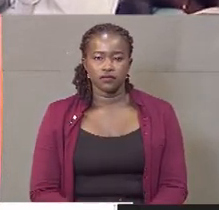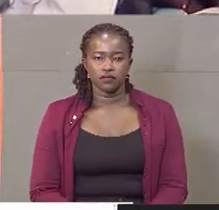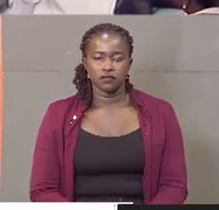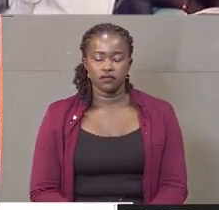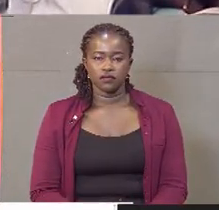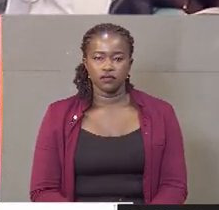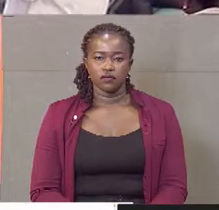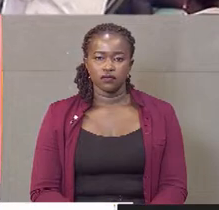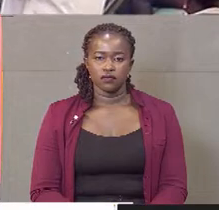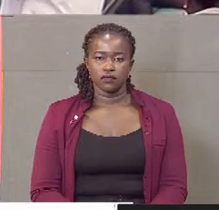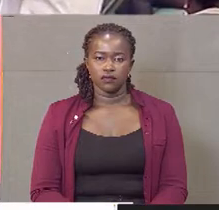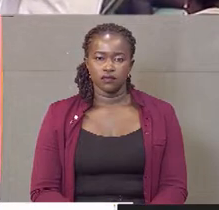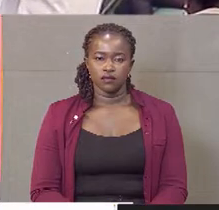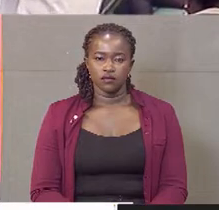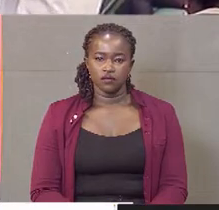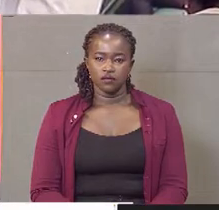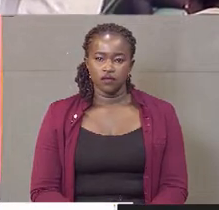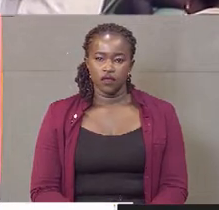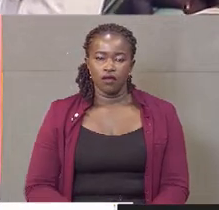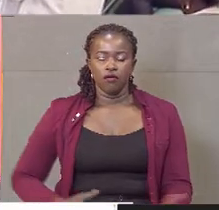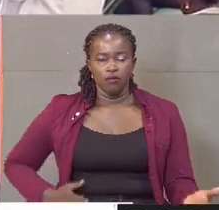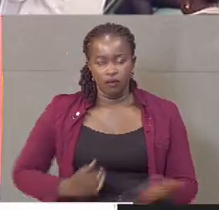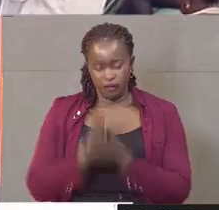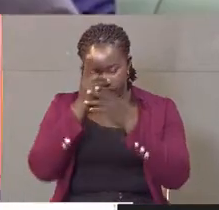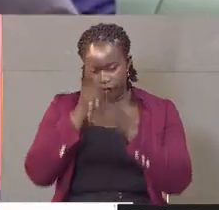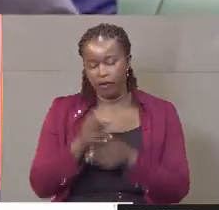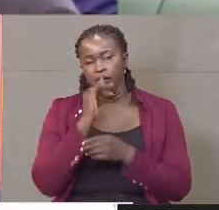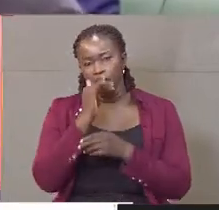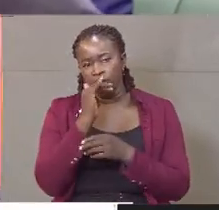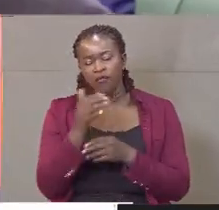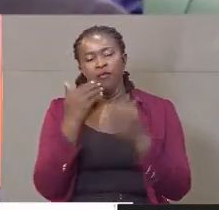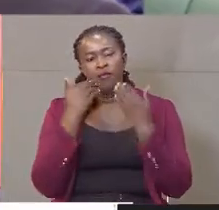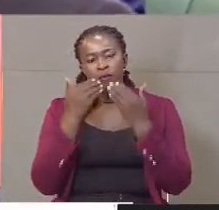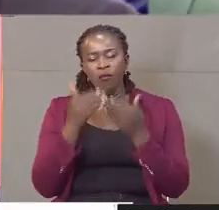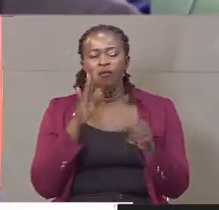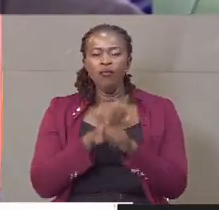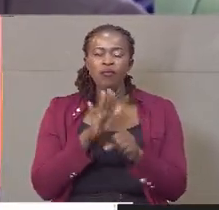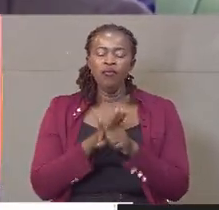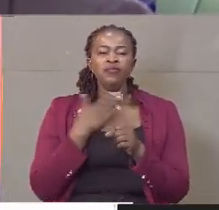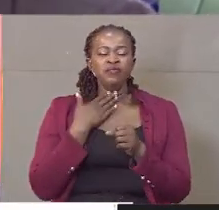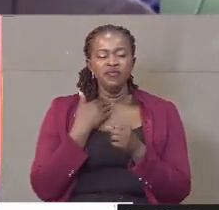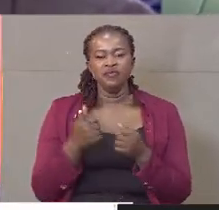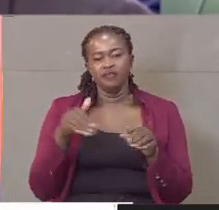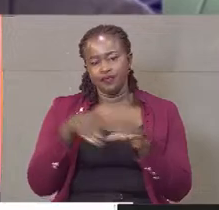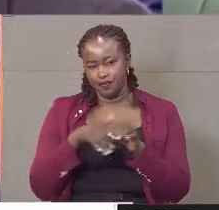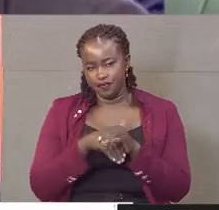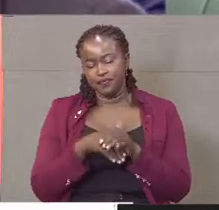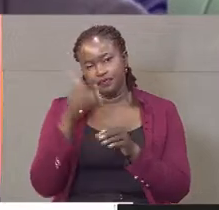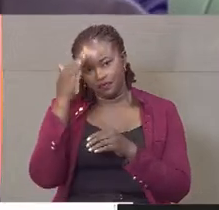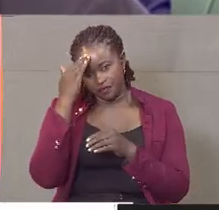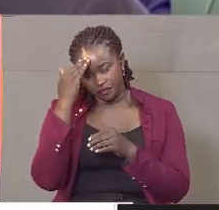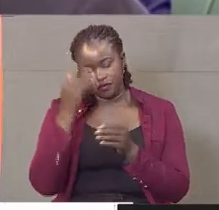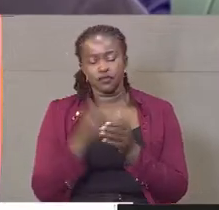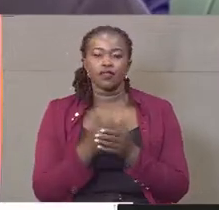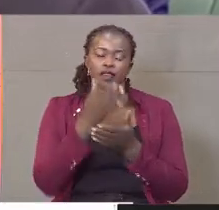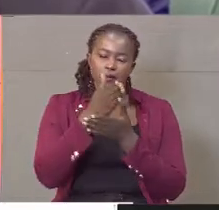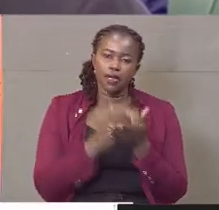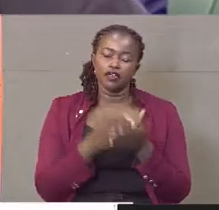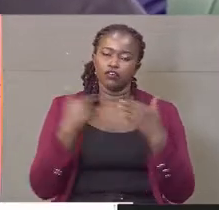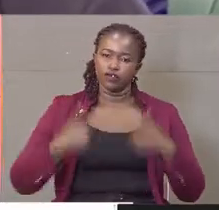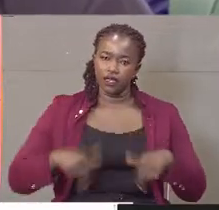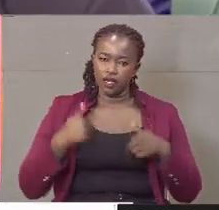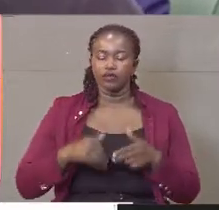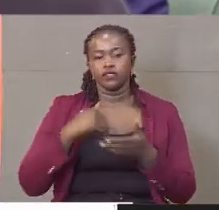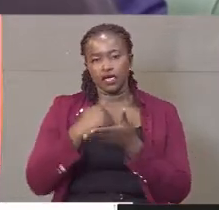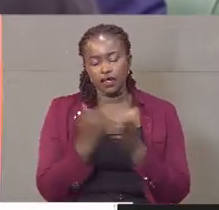Yes. Right Honorable Speaker, thank you very much. And just to let members know that part of the health sector, actually